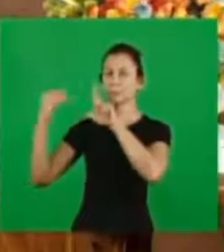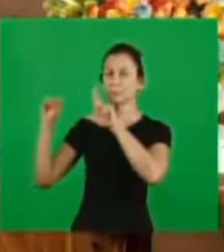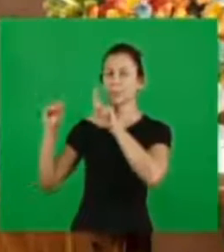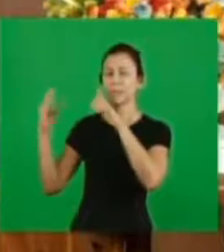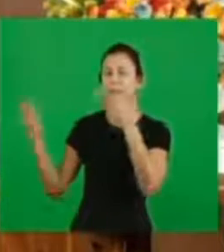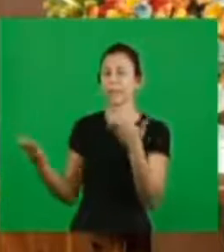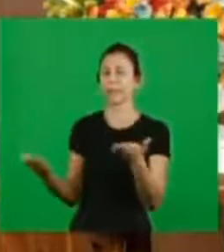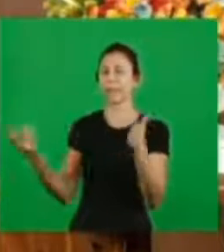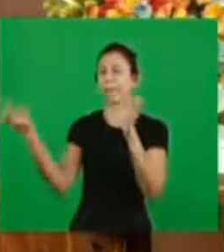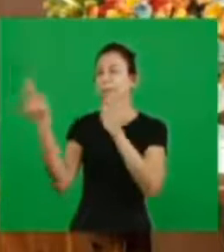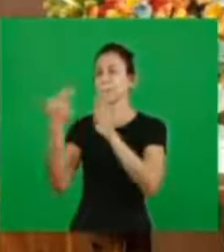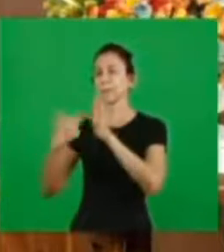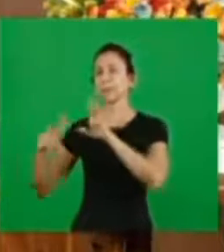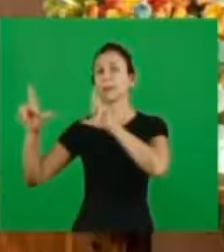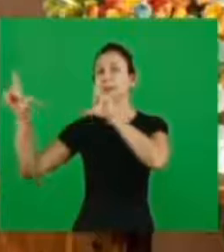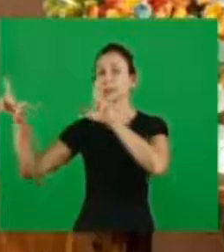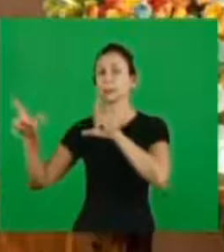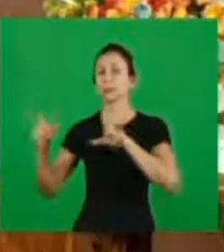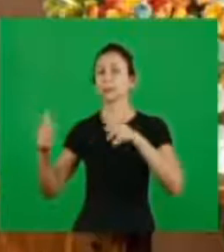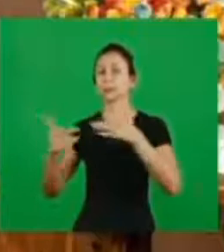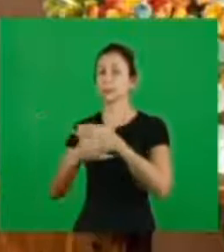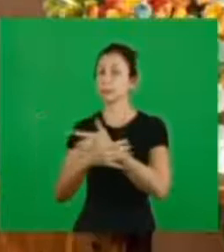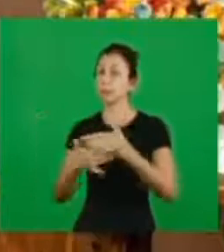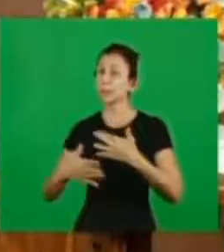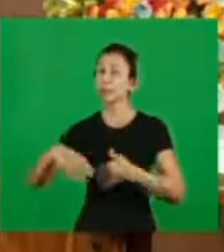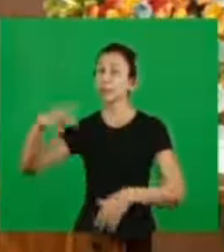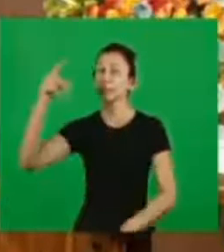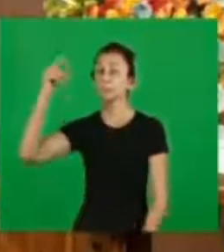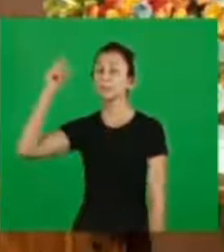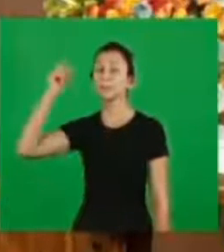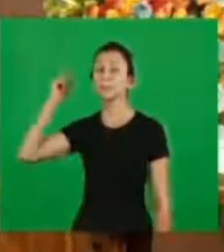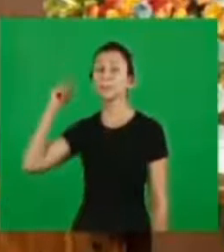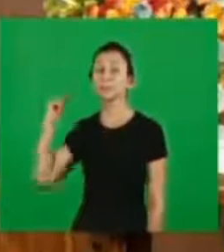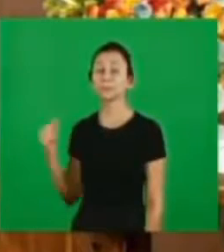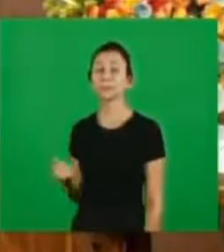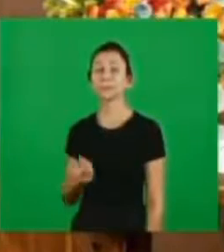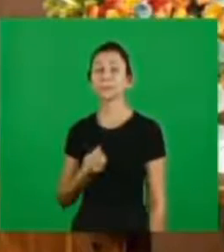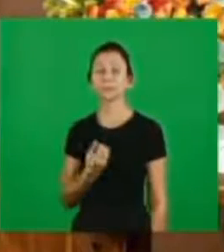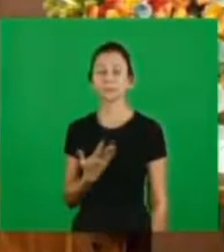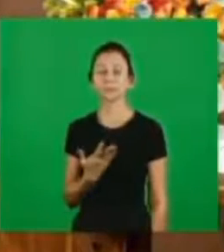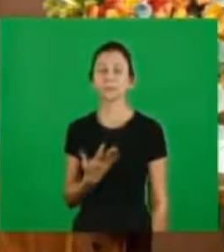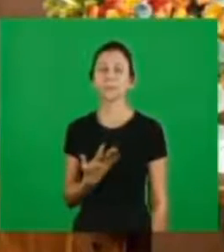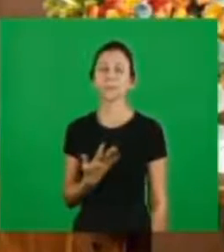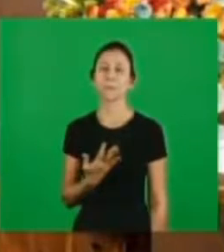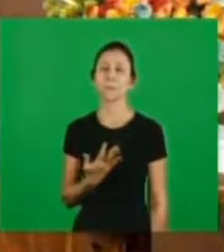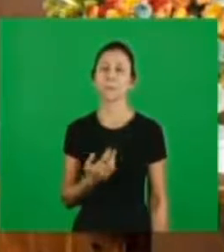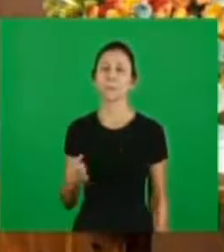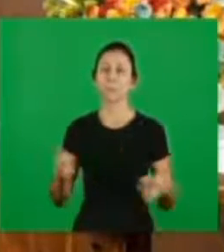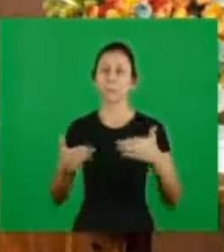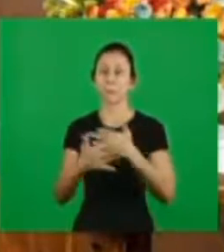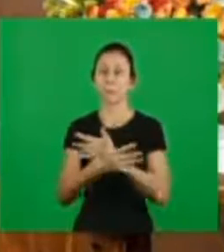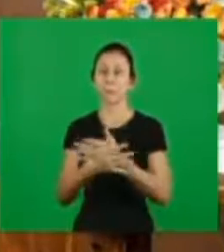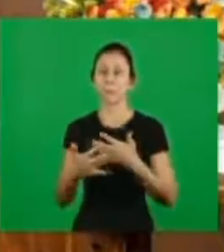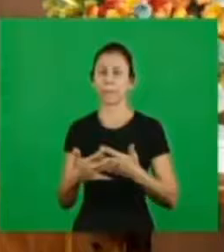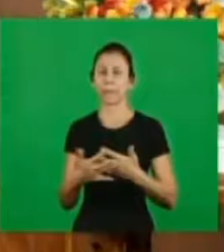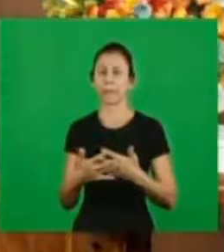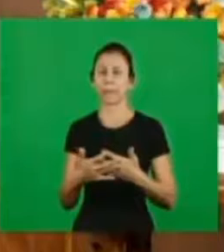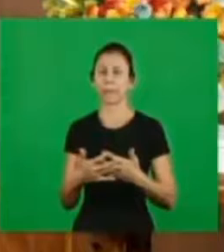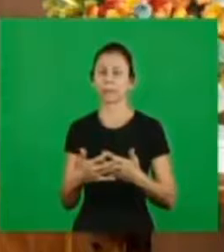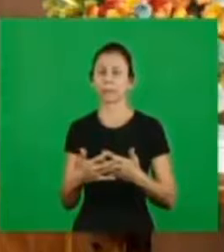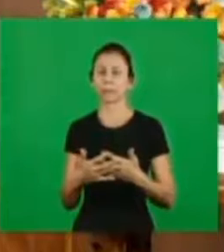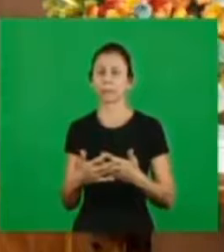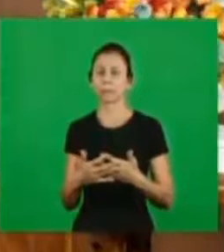Patmos, so just to give an information of the location of the cities of the time, and also the city of